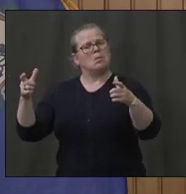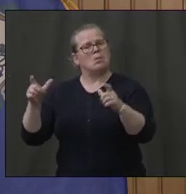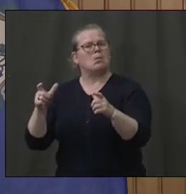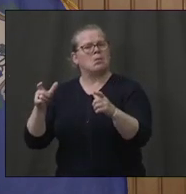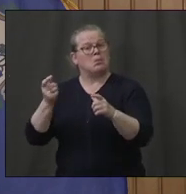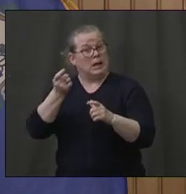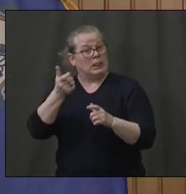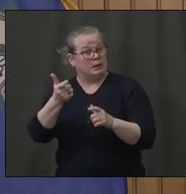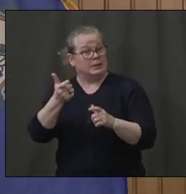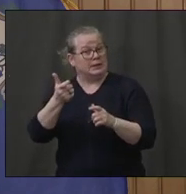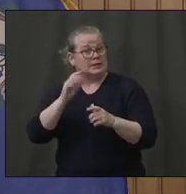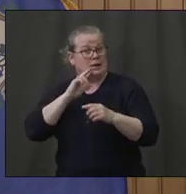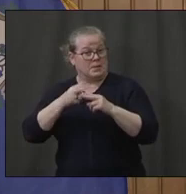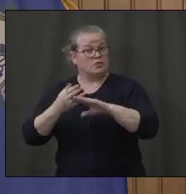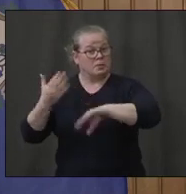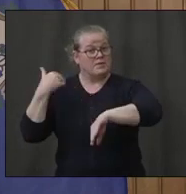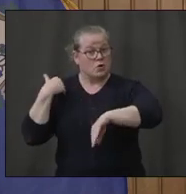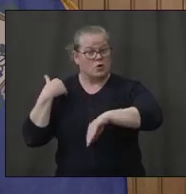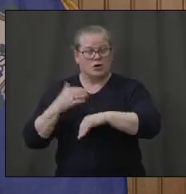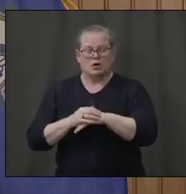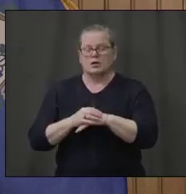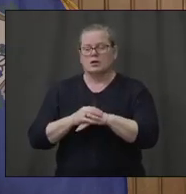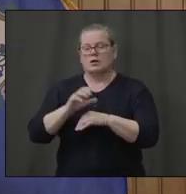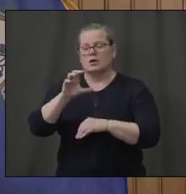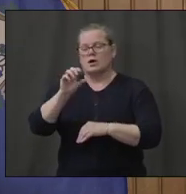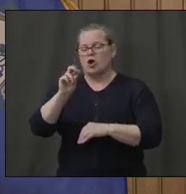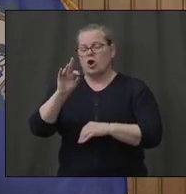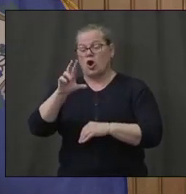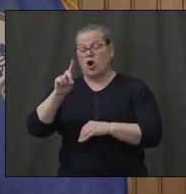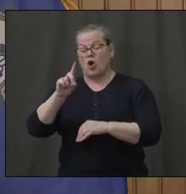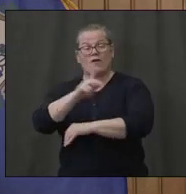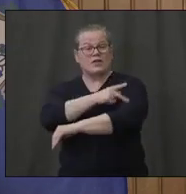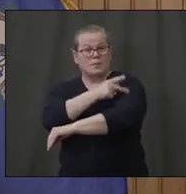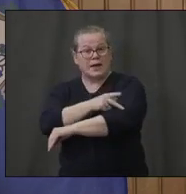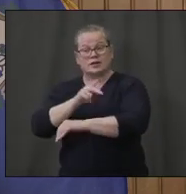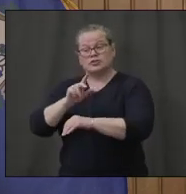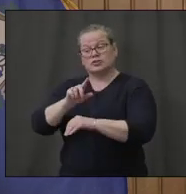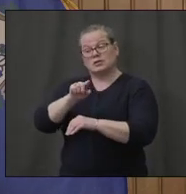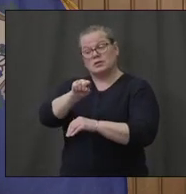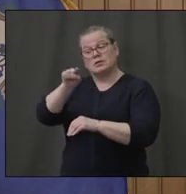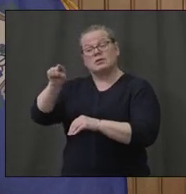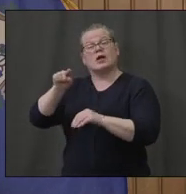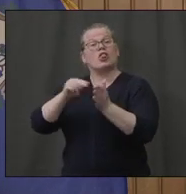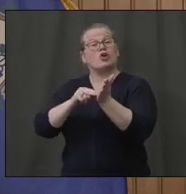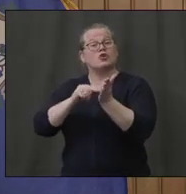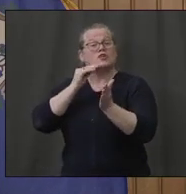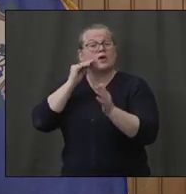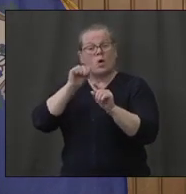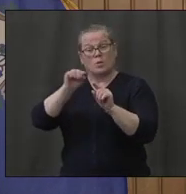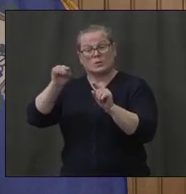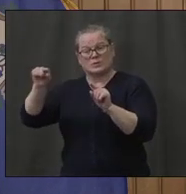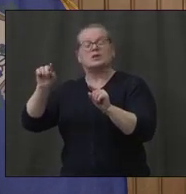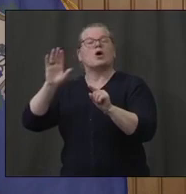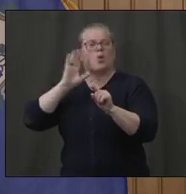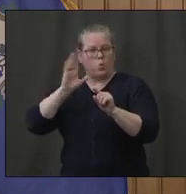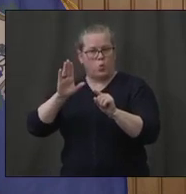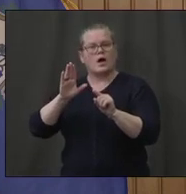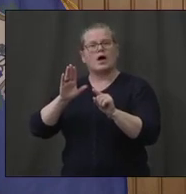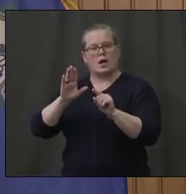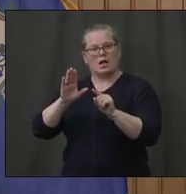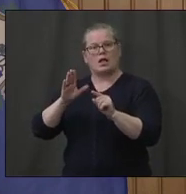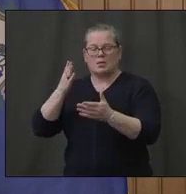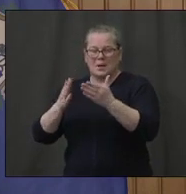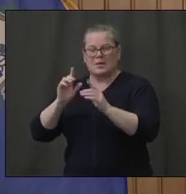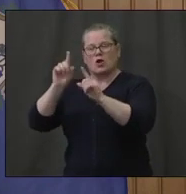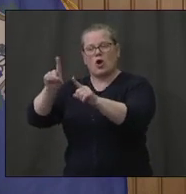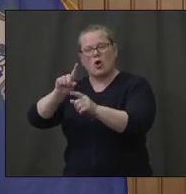a little bit more about how some of our COVID patients in those nursing homes are going to go to a COVID-specific nursing home or a specific